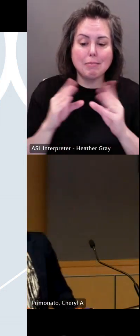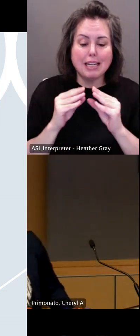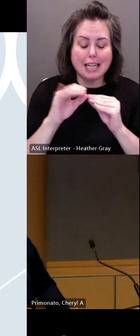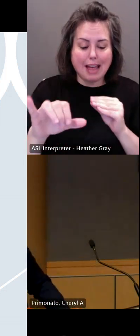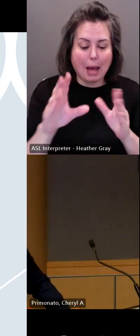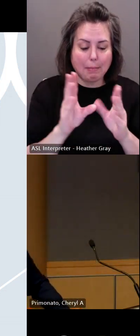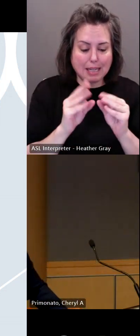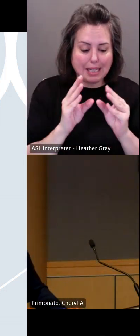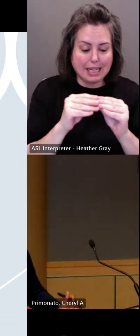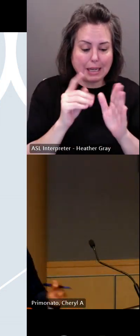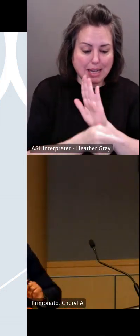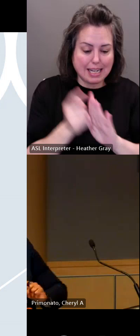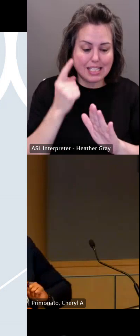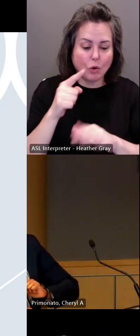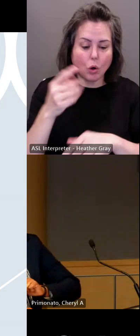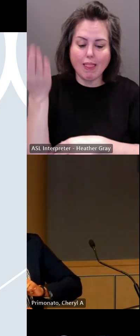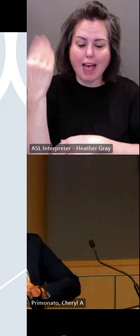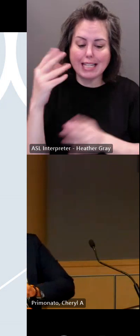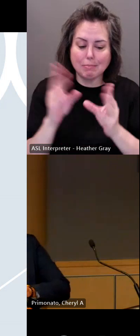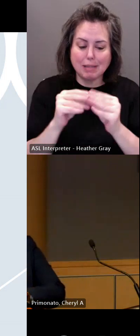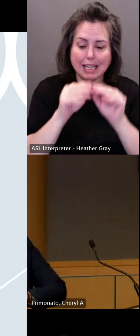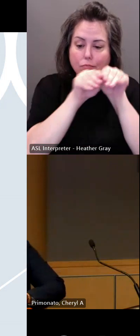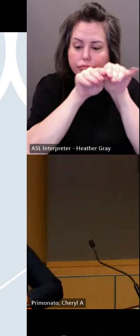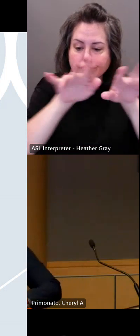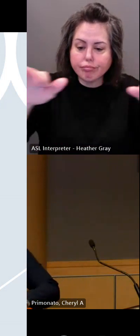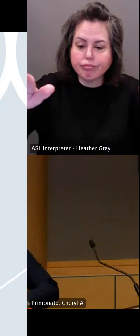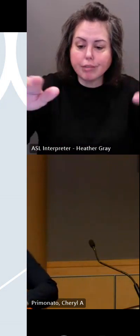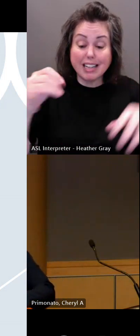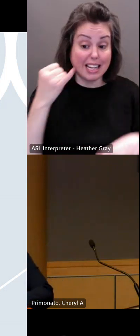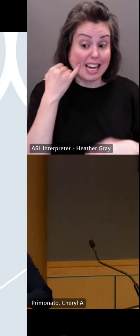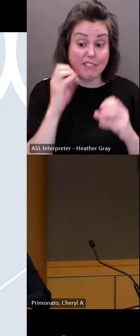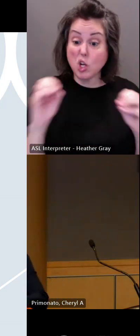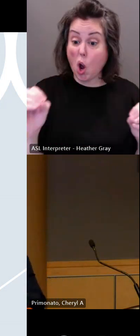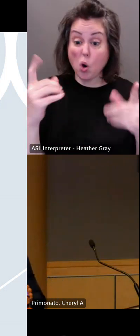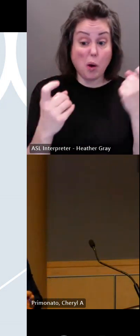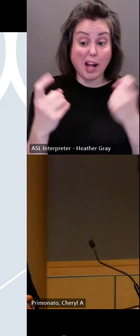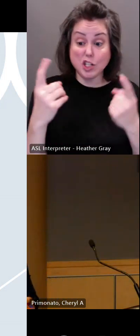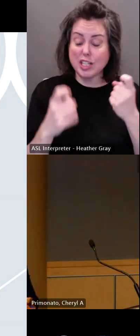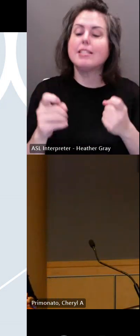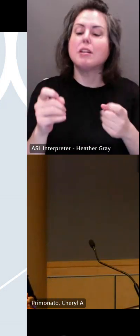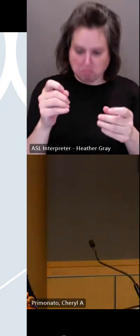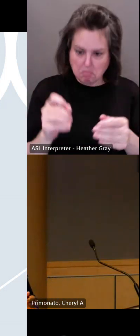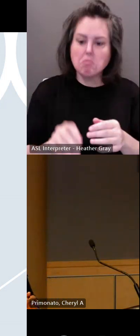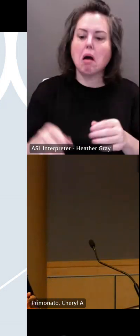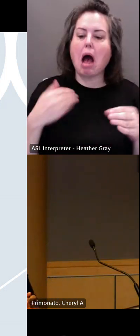have been circulated. Unless there are any questions, I'd like to ask for a motion to approve said minutes.